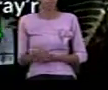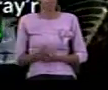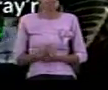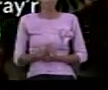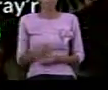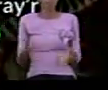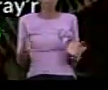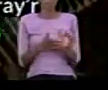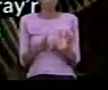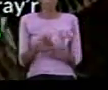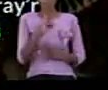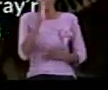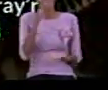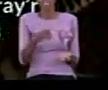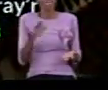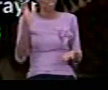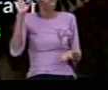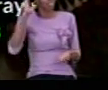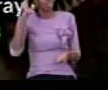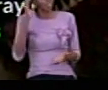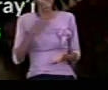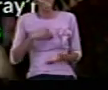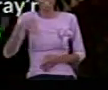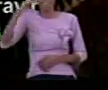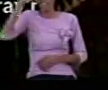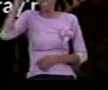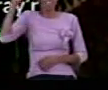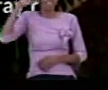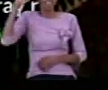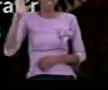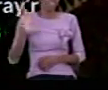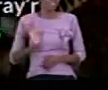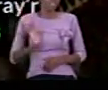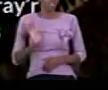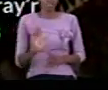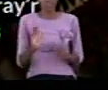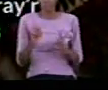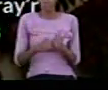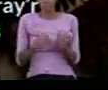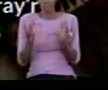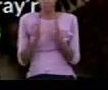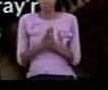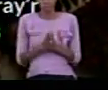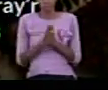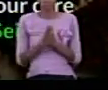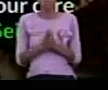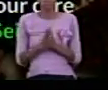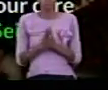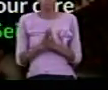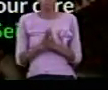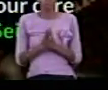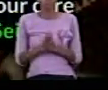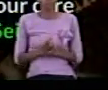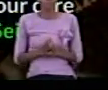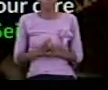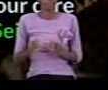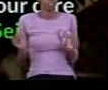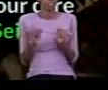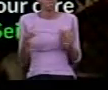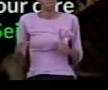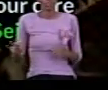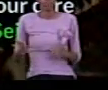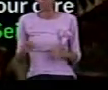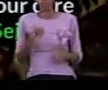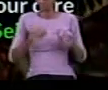God. Jesus is listening and he hears your every prayer. Shake off discouragement and give the Lord